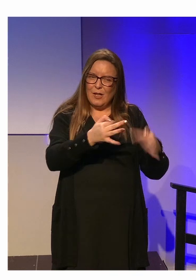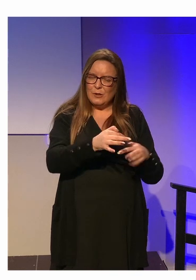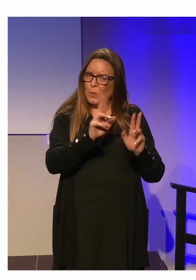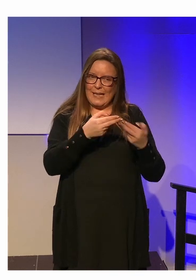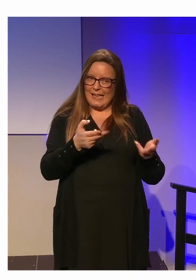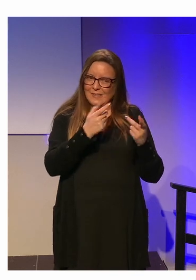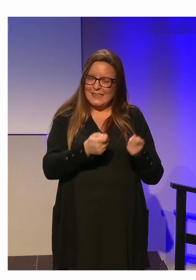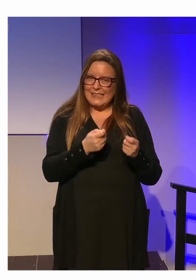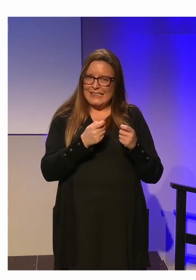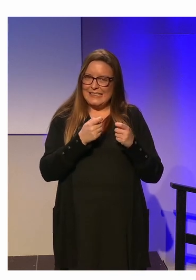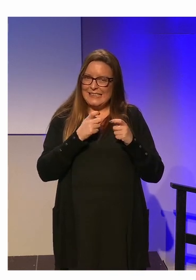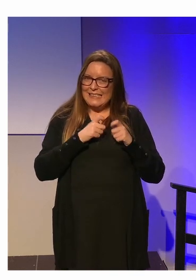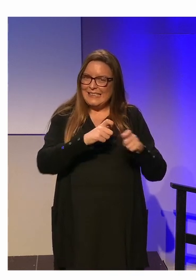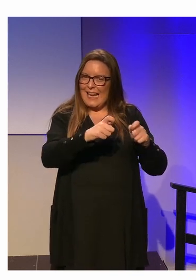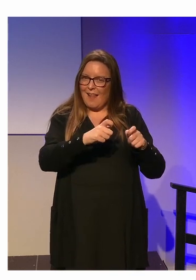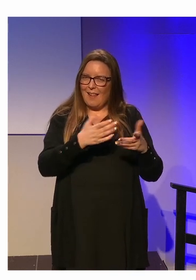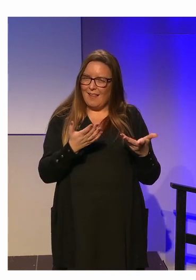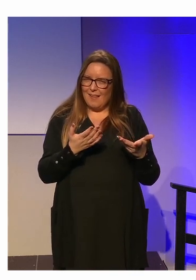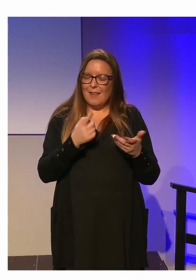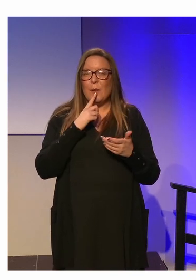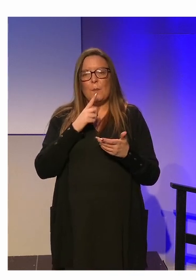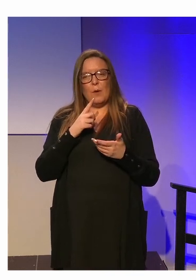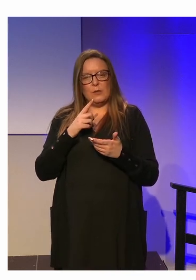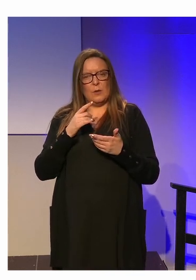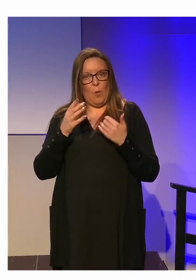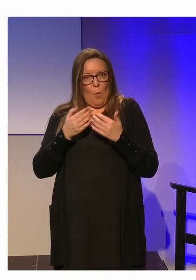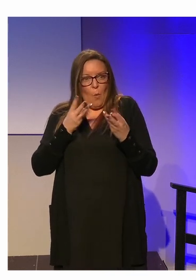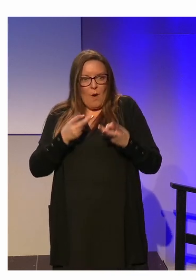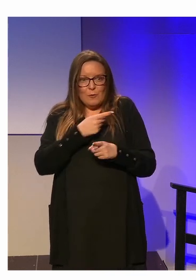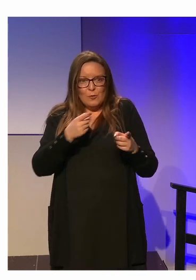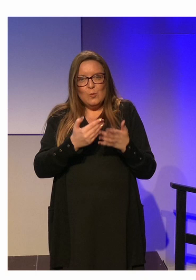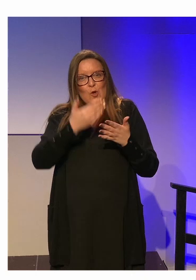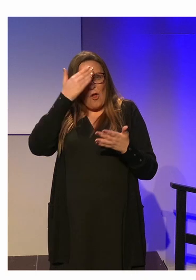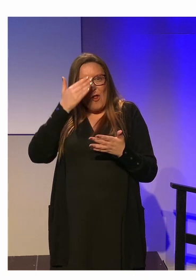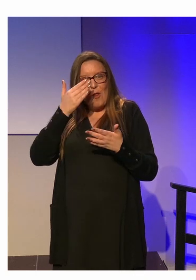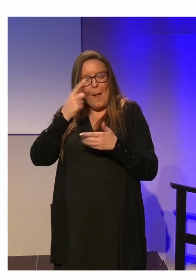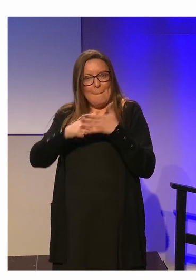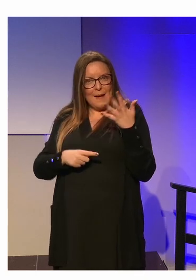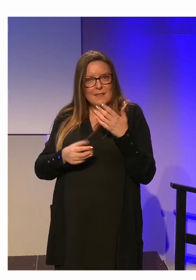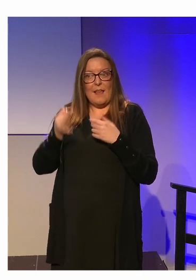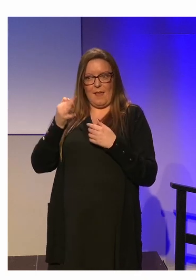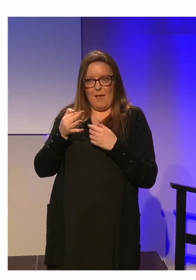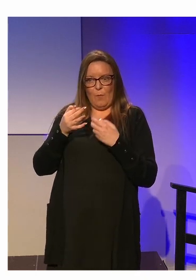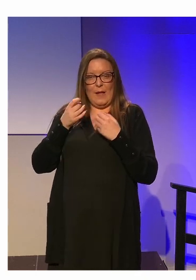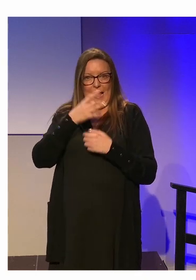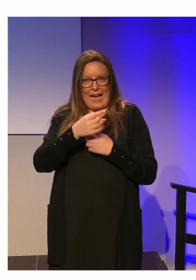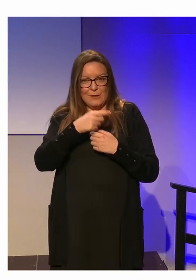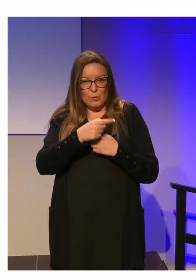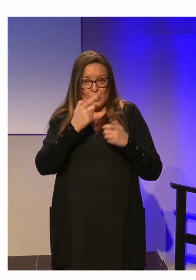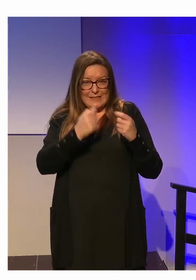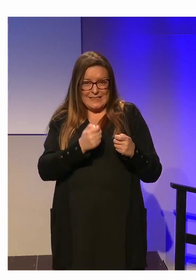still. But what we want is for you to learn math. You may be brilliant at math. And if we require you to sit still to learn math, we'll never